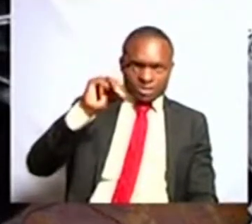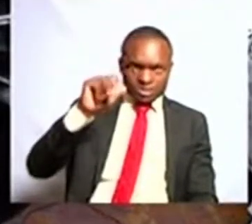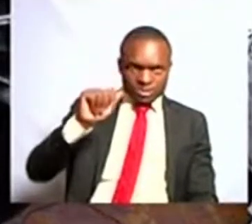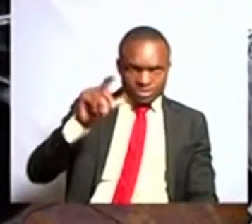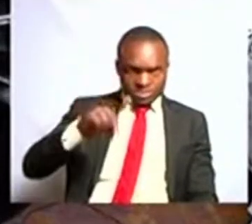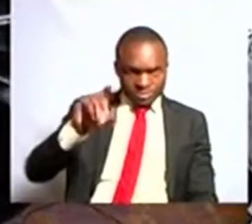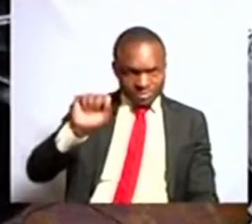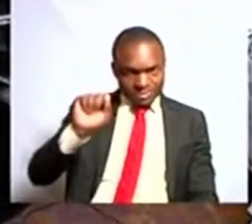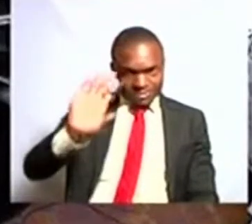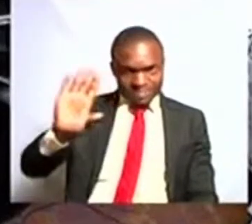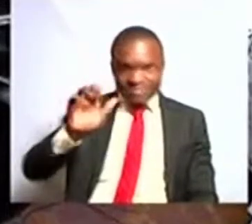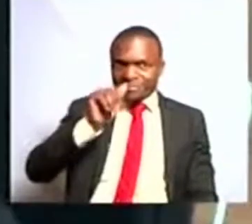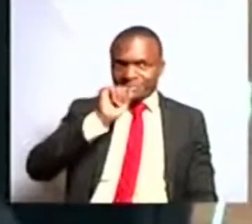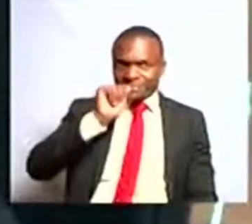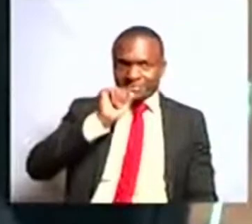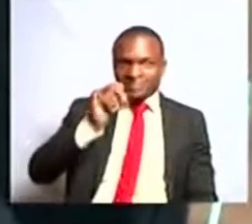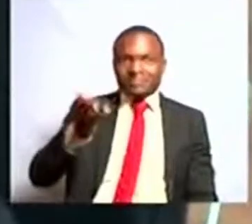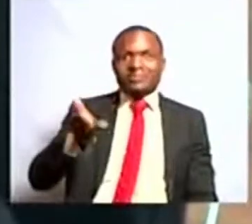Yes, your mic.